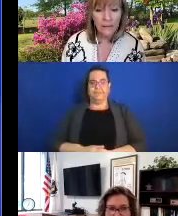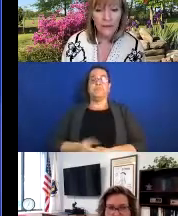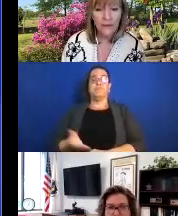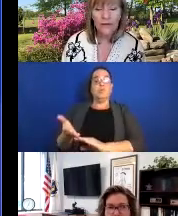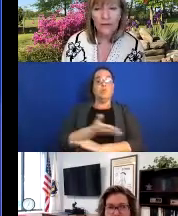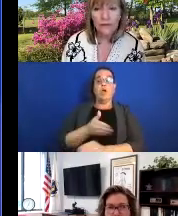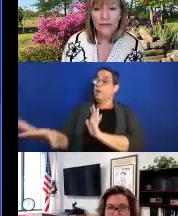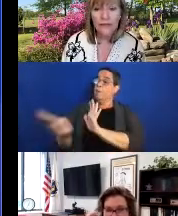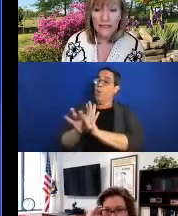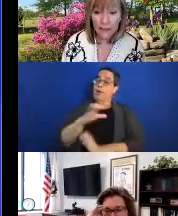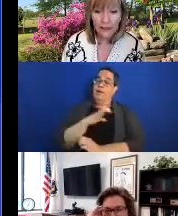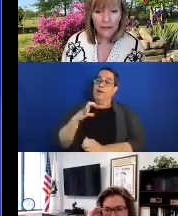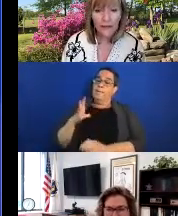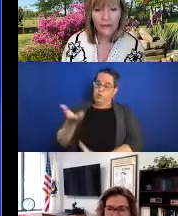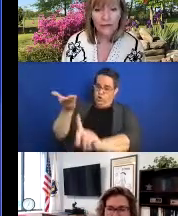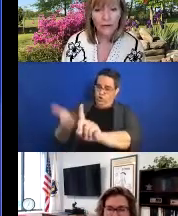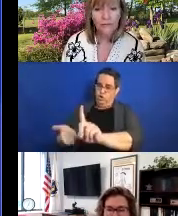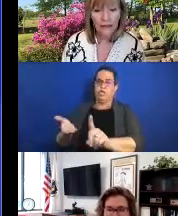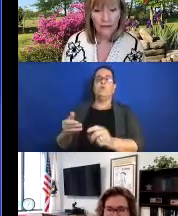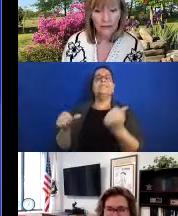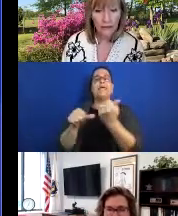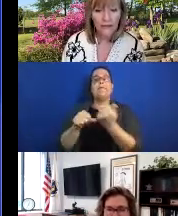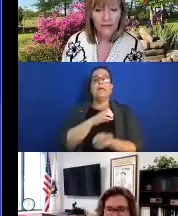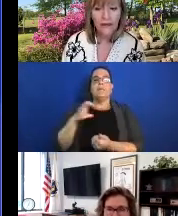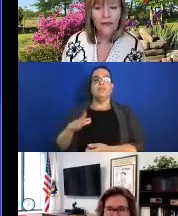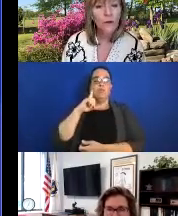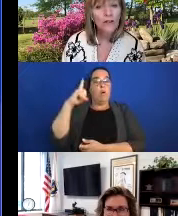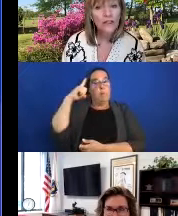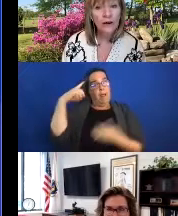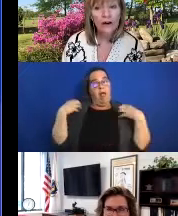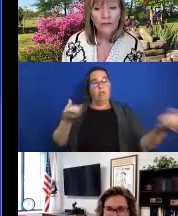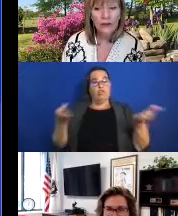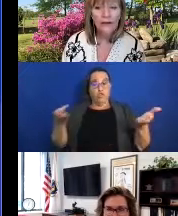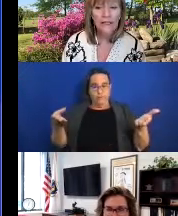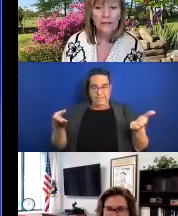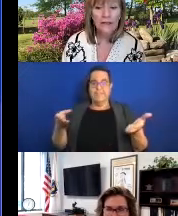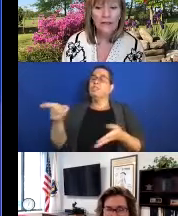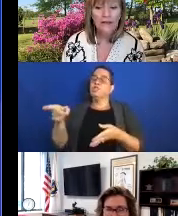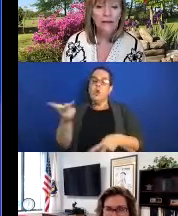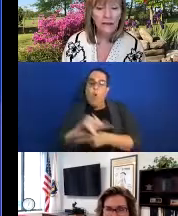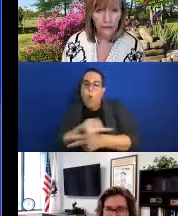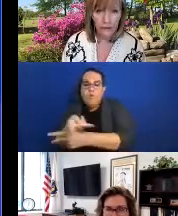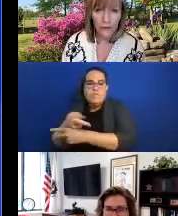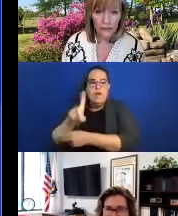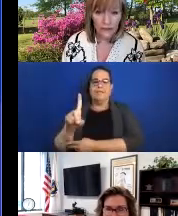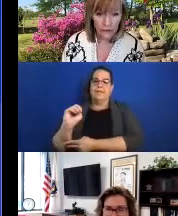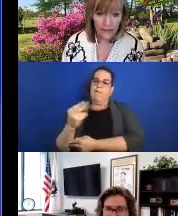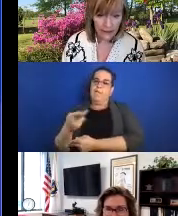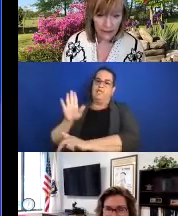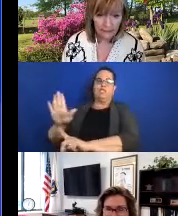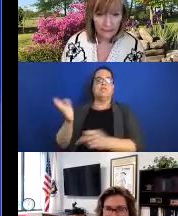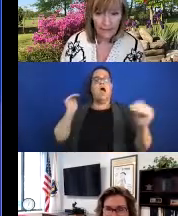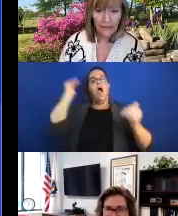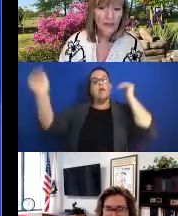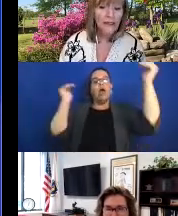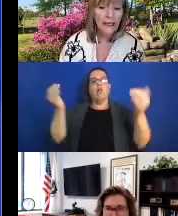as commissioner, she served as the deputy commissioner for mental health services, where she oversaw DMH's adult service delivery